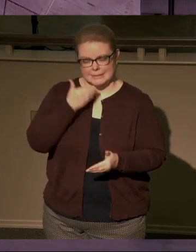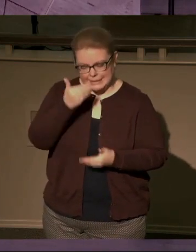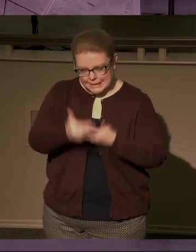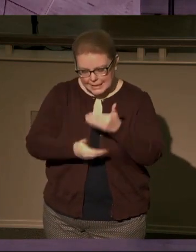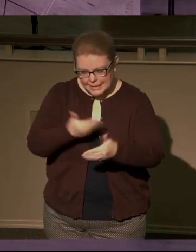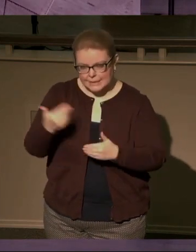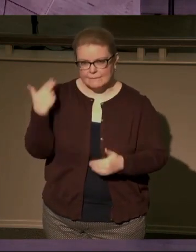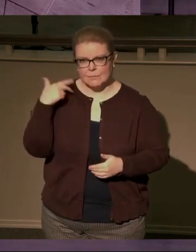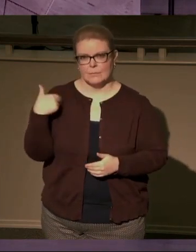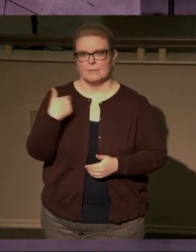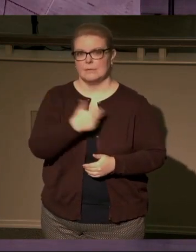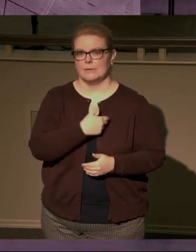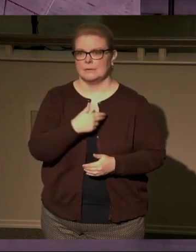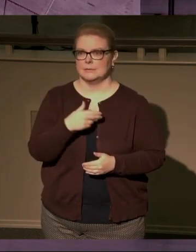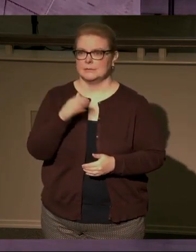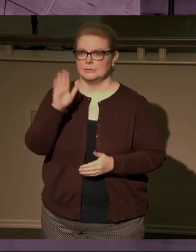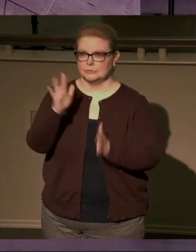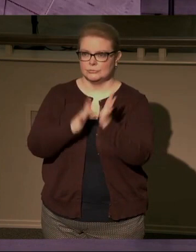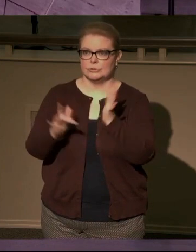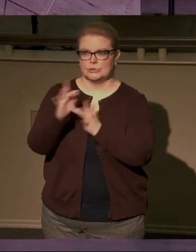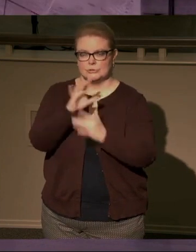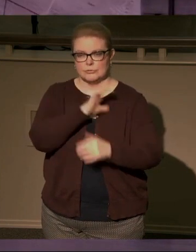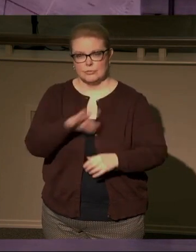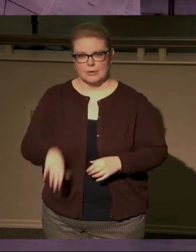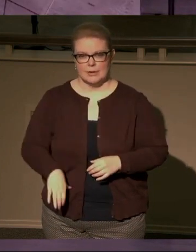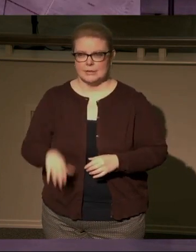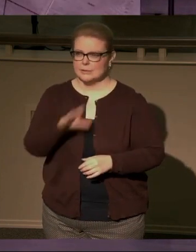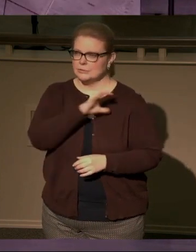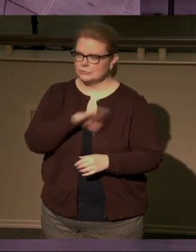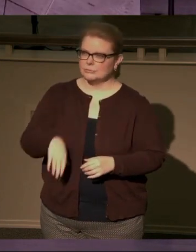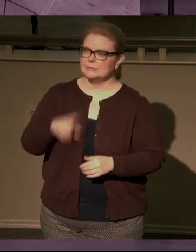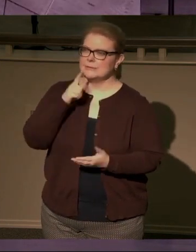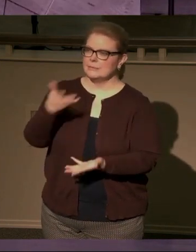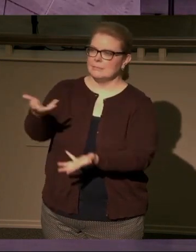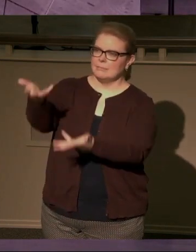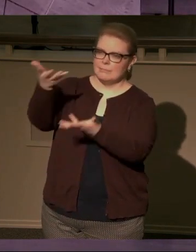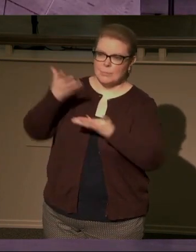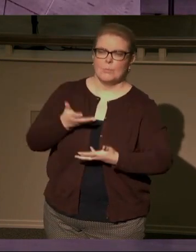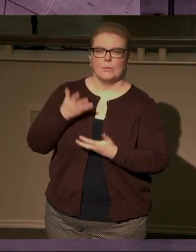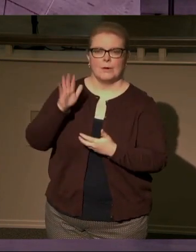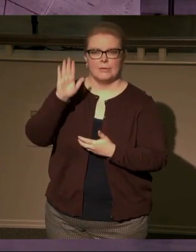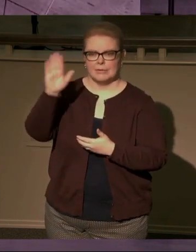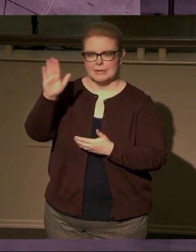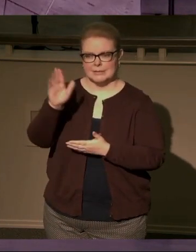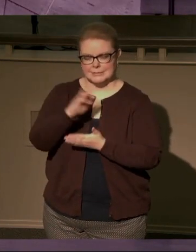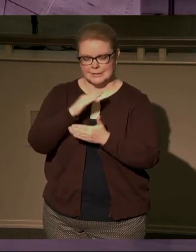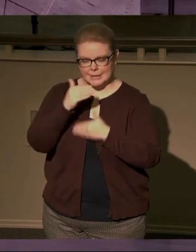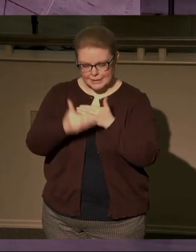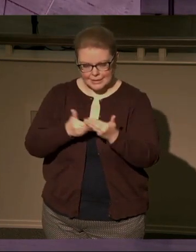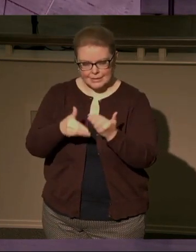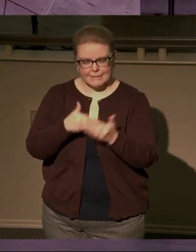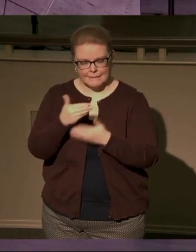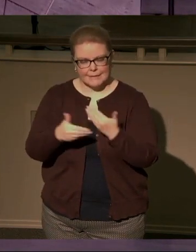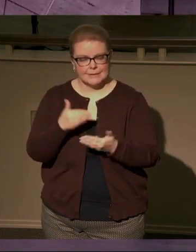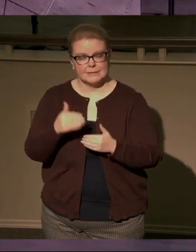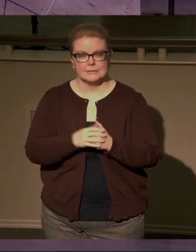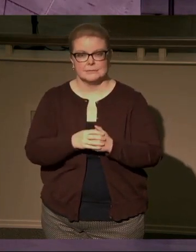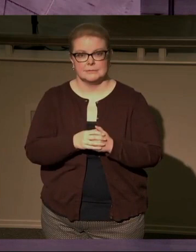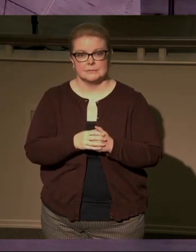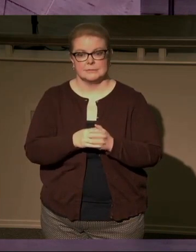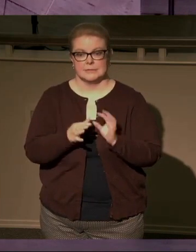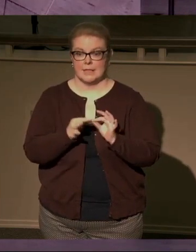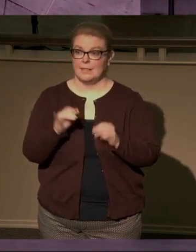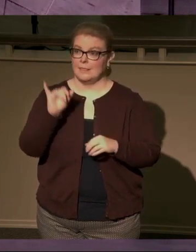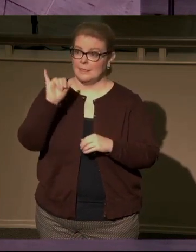us in Christ Jesus. Jesus is pouring out his kindness on us. And he says this is a product